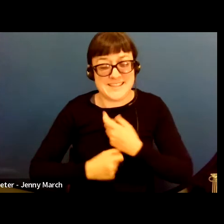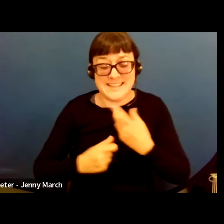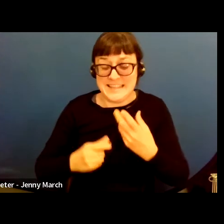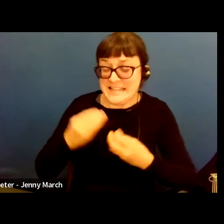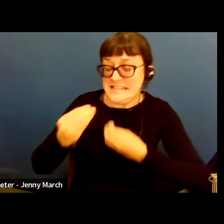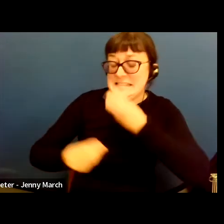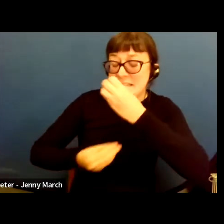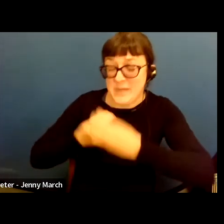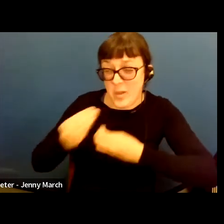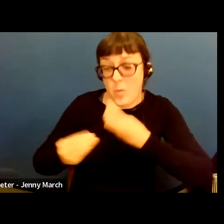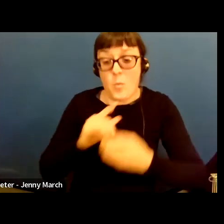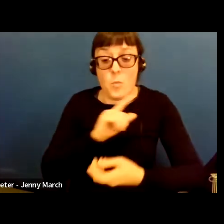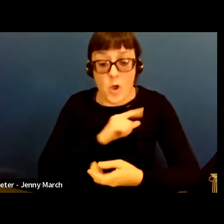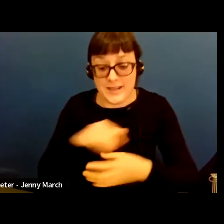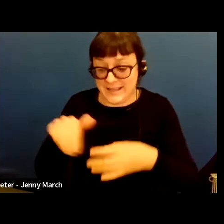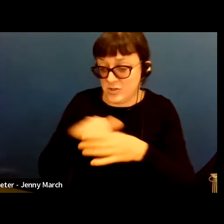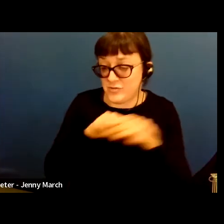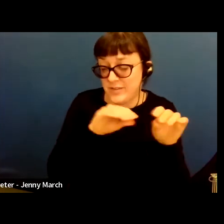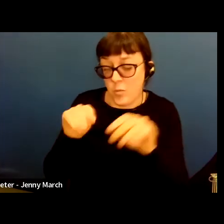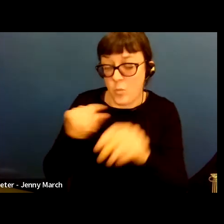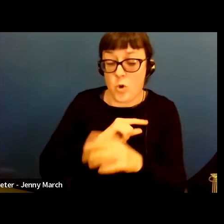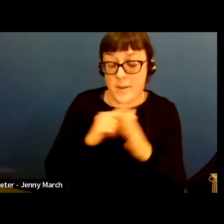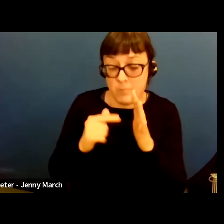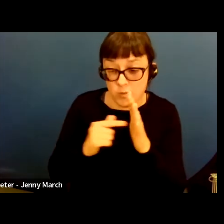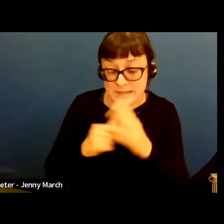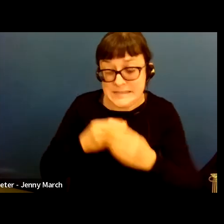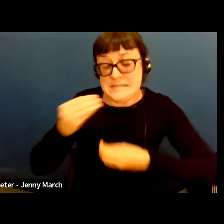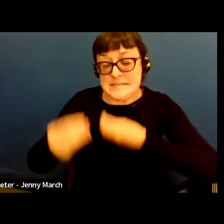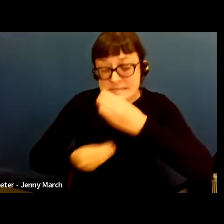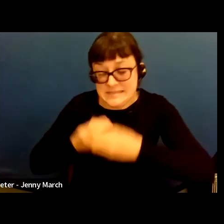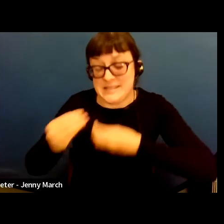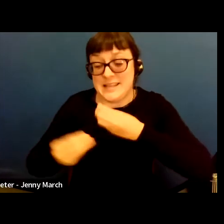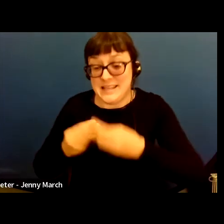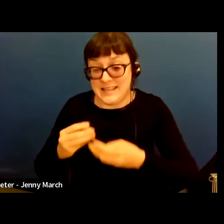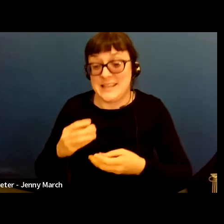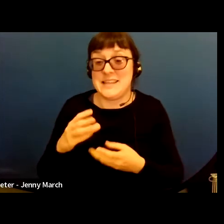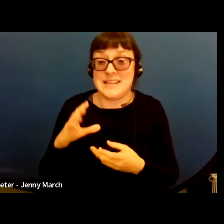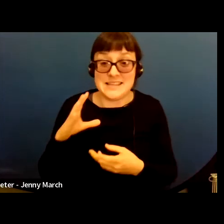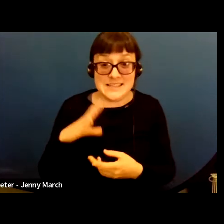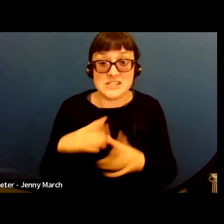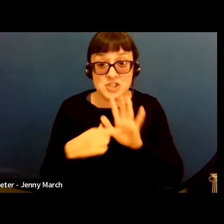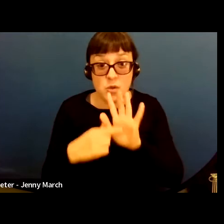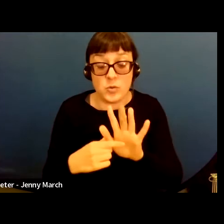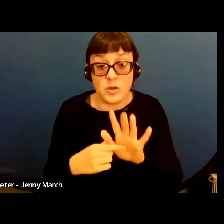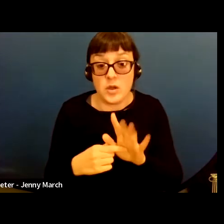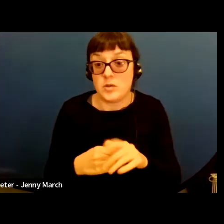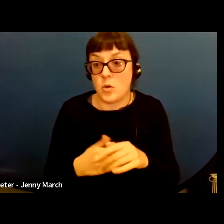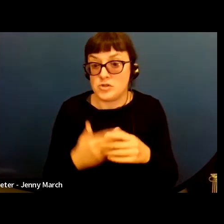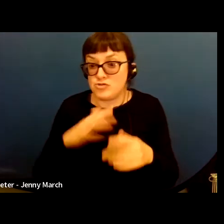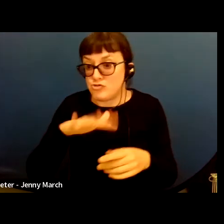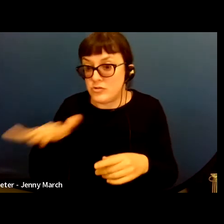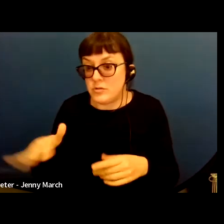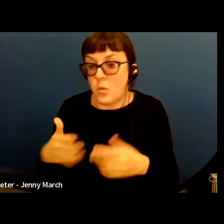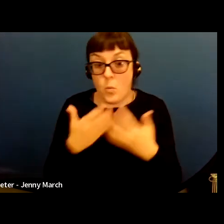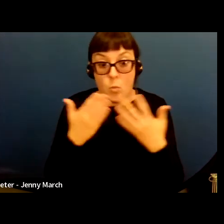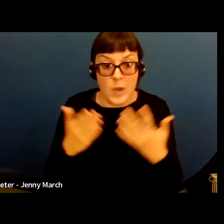the value of inclusive education. We have to do a better job of surfacing not just where children are and where children